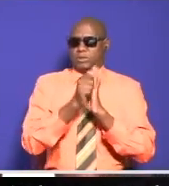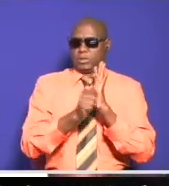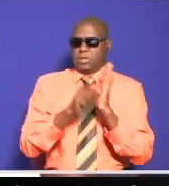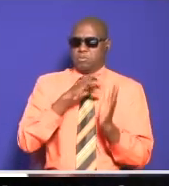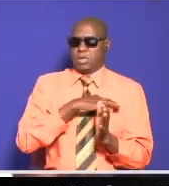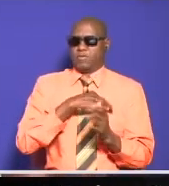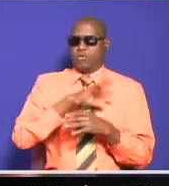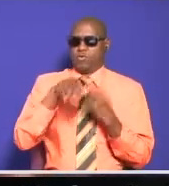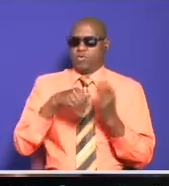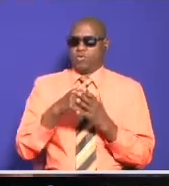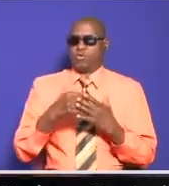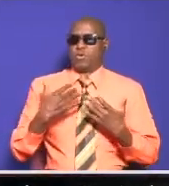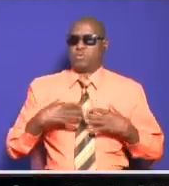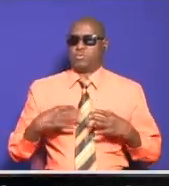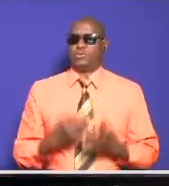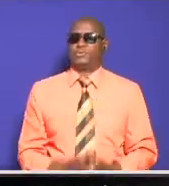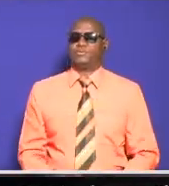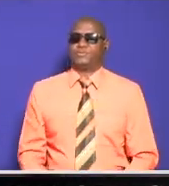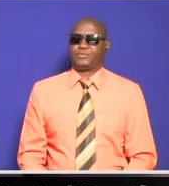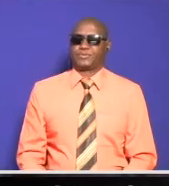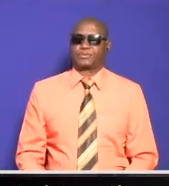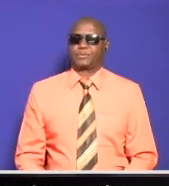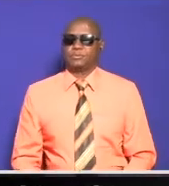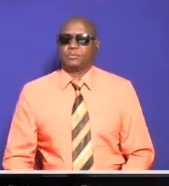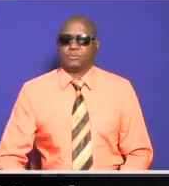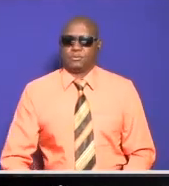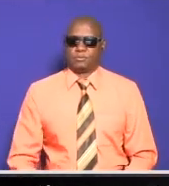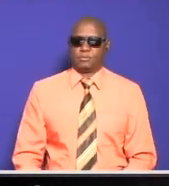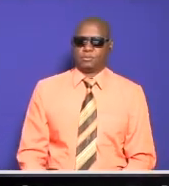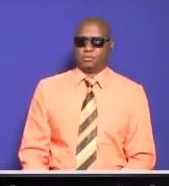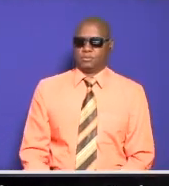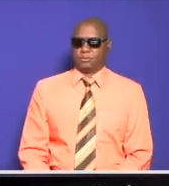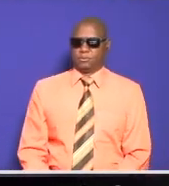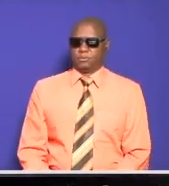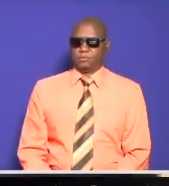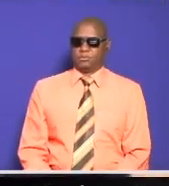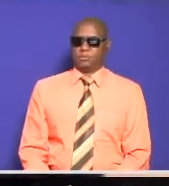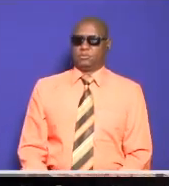very much. Thank you very much. Alice Diana, Hope TV News Watch. Thank you. Presser is over.